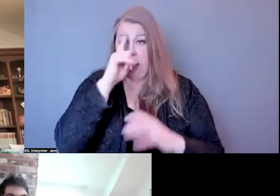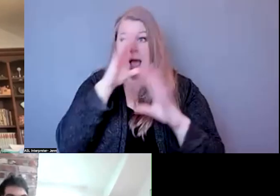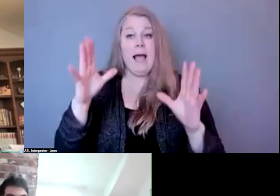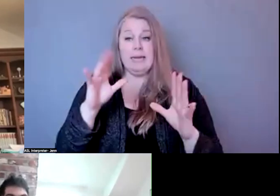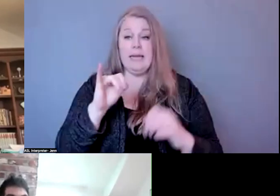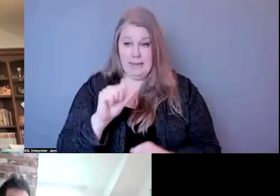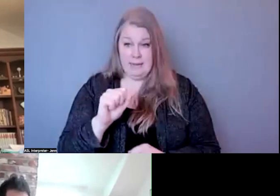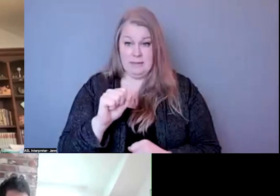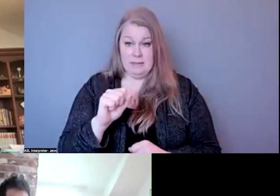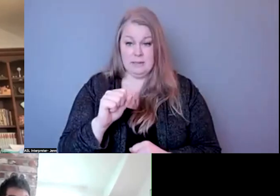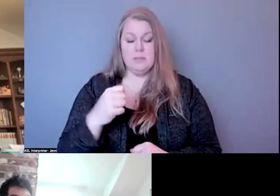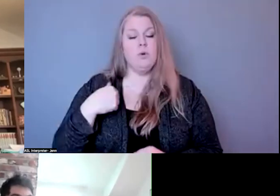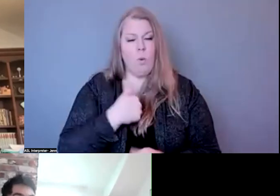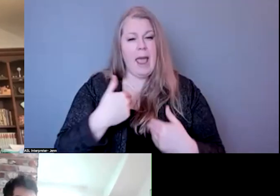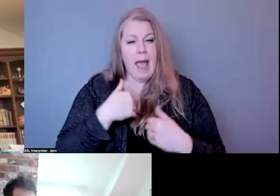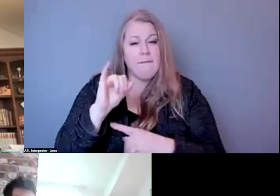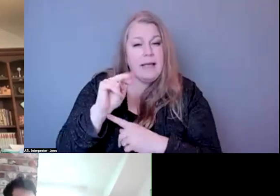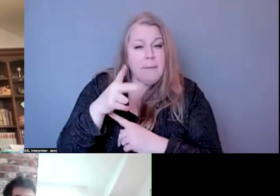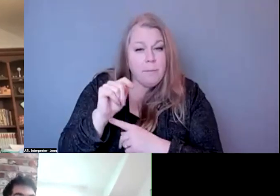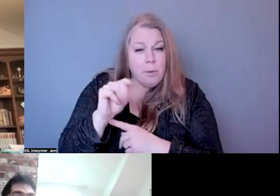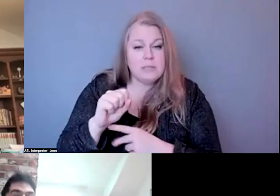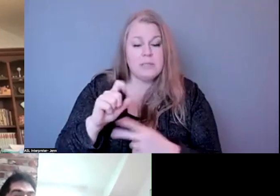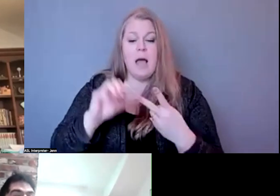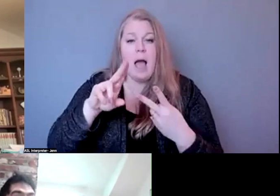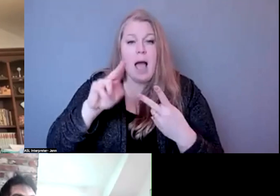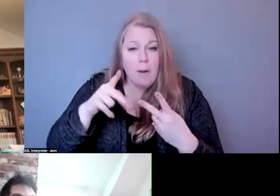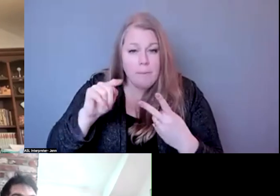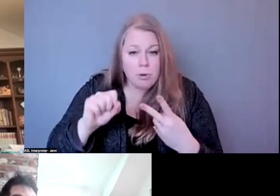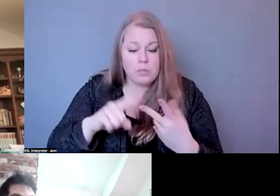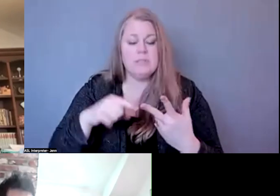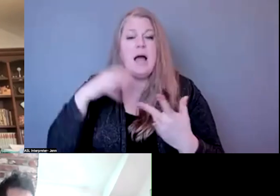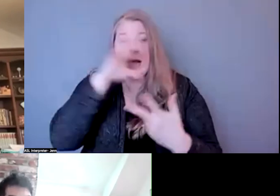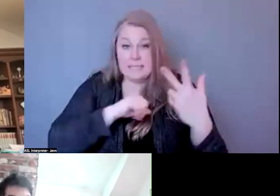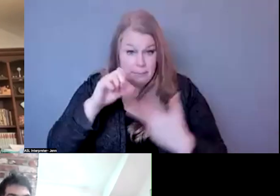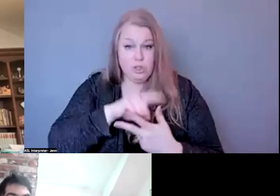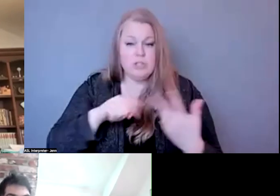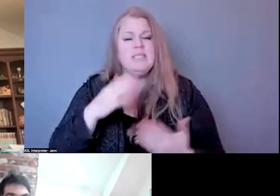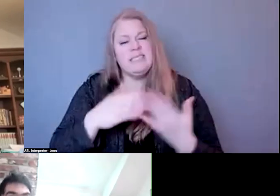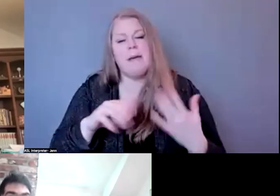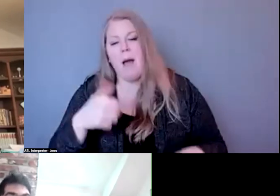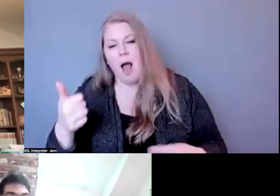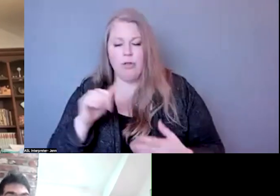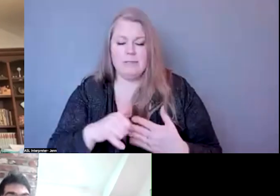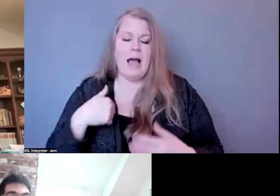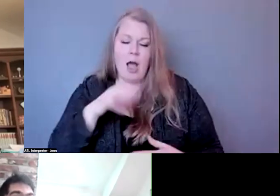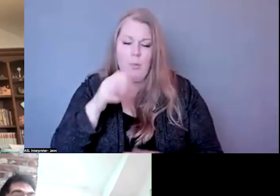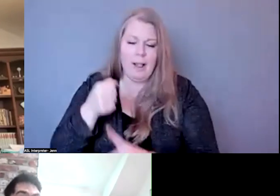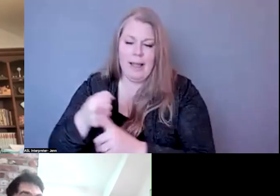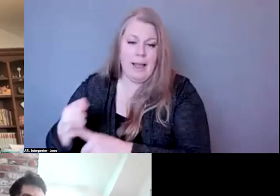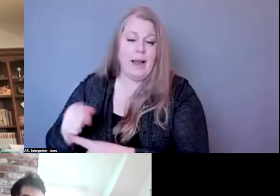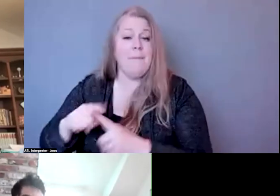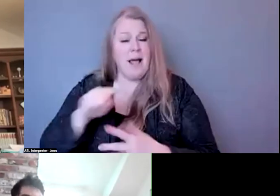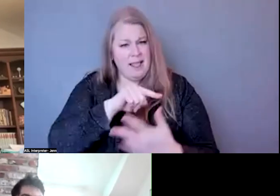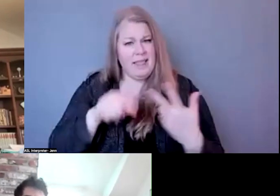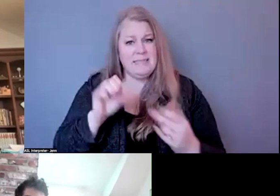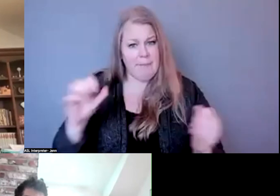is that we have these inputs, we have these outputs, we have these assumptions that we're making. There's a few others that I'm going to get to. These can be